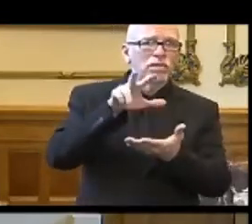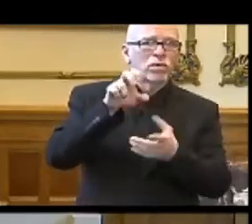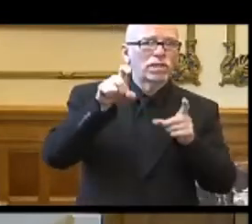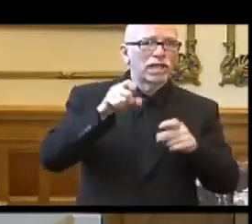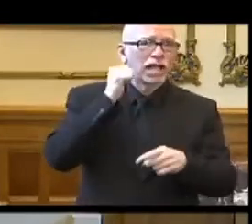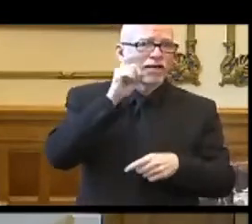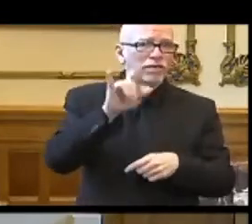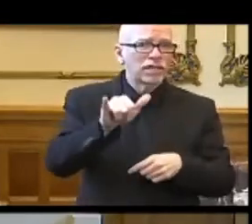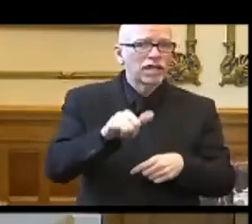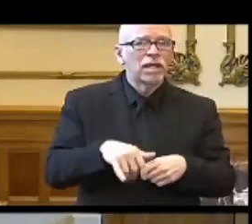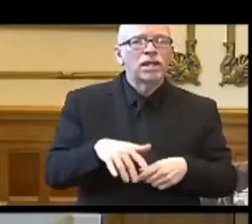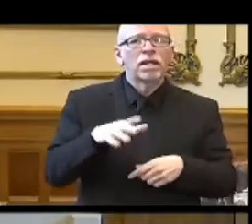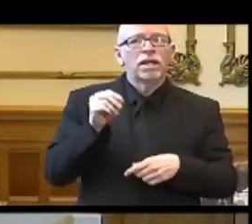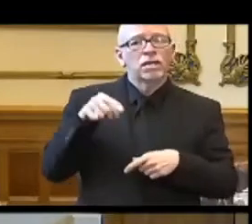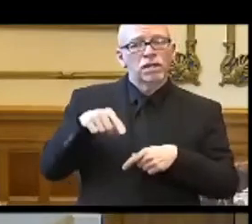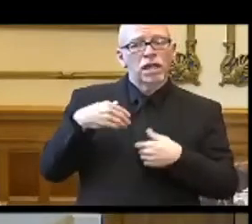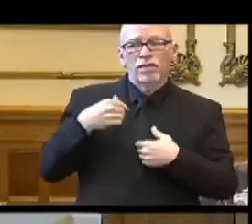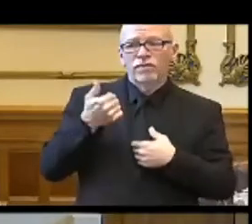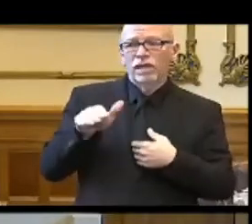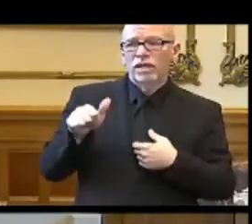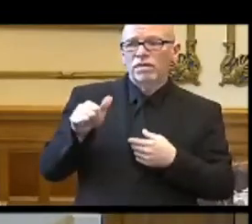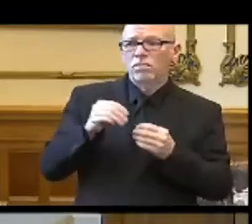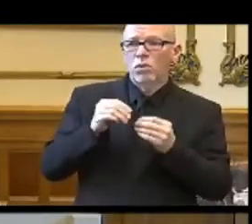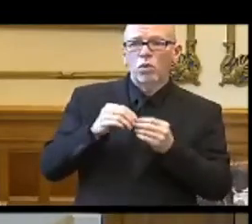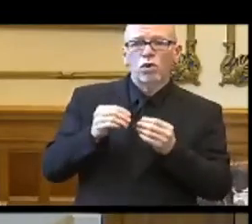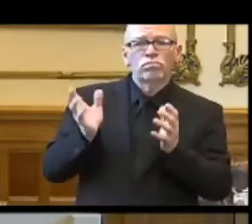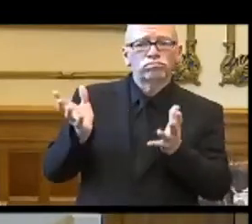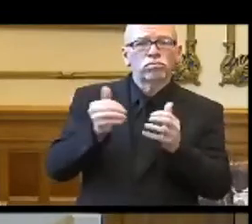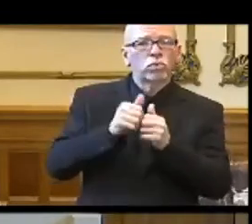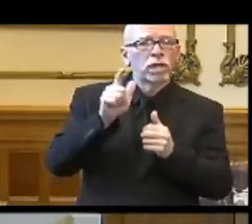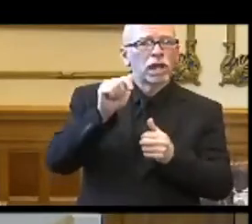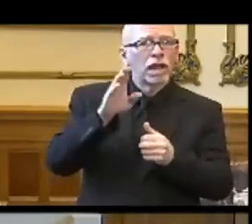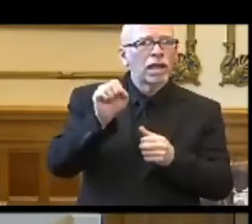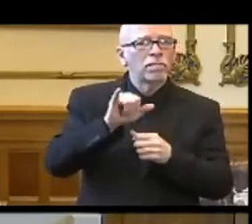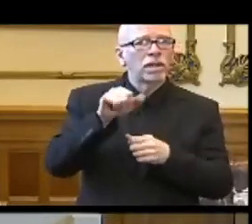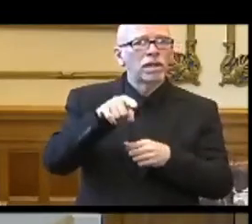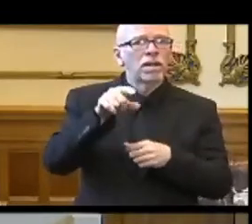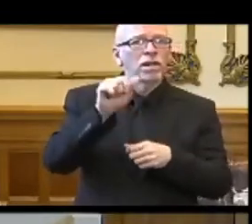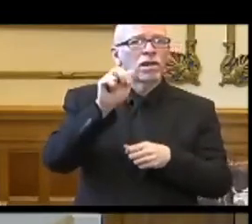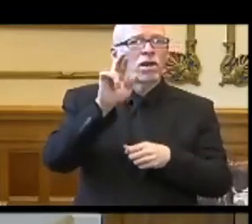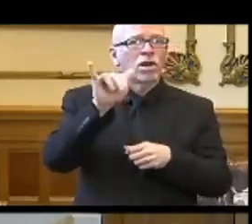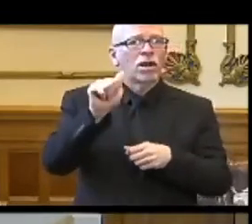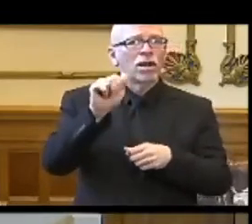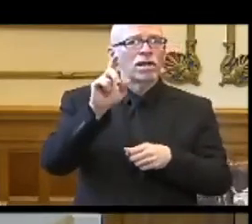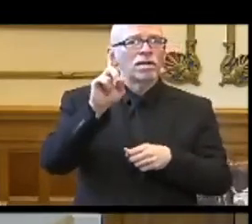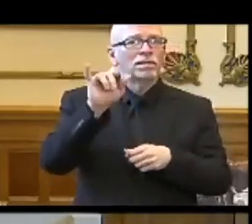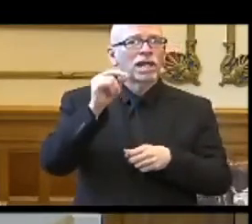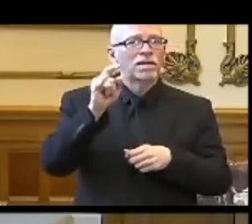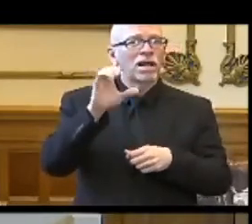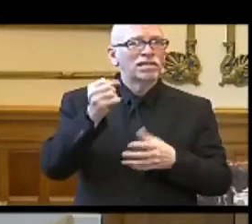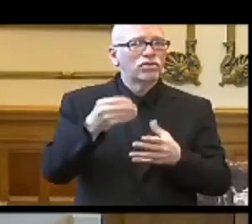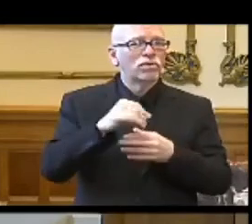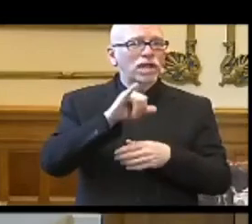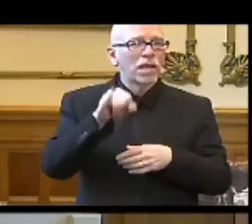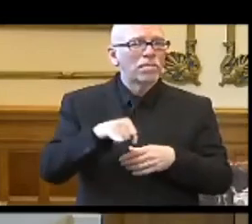day? And has there been any more conversations with labs like ARIA Diagnostics here in Indianapolis to